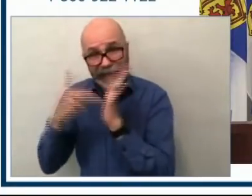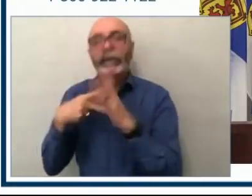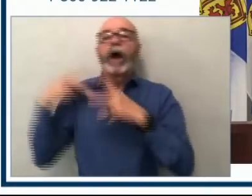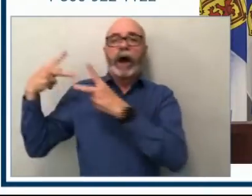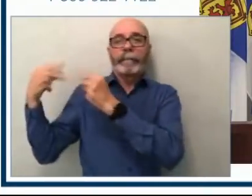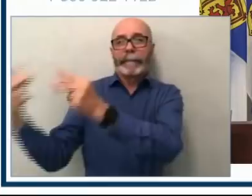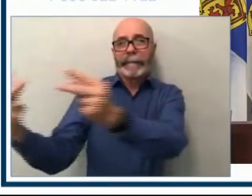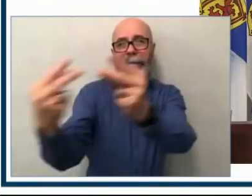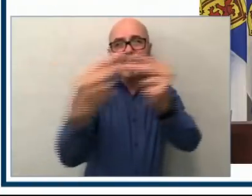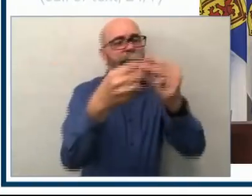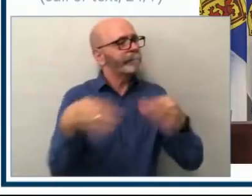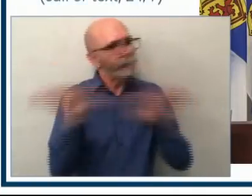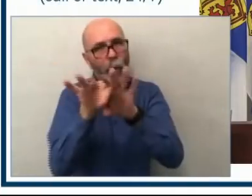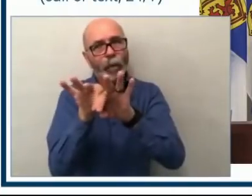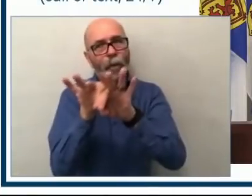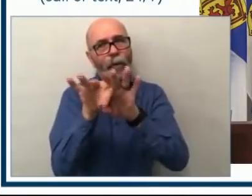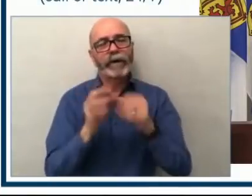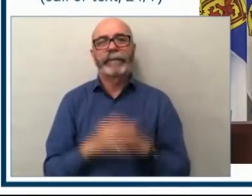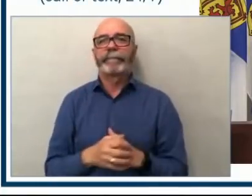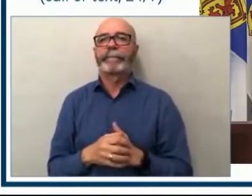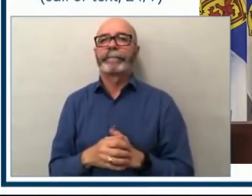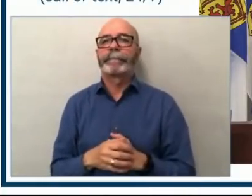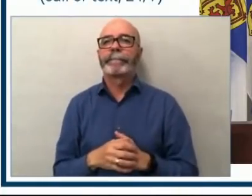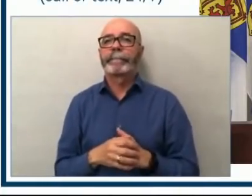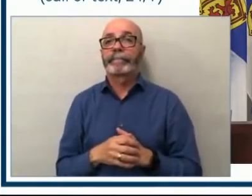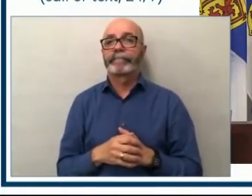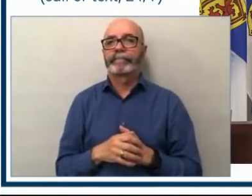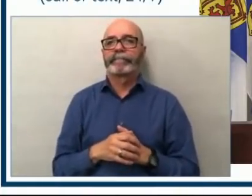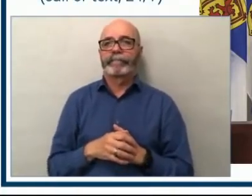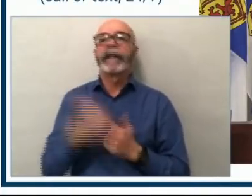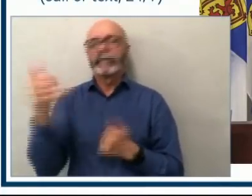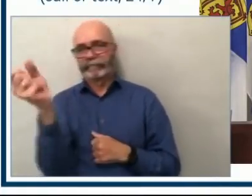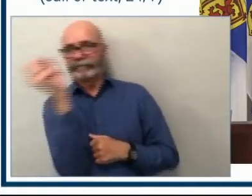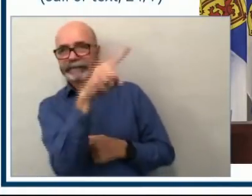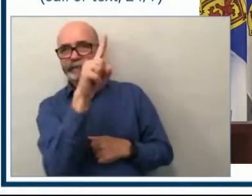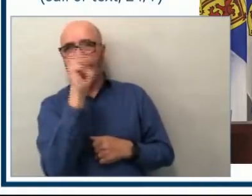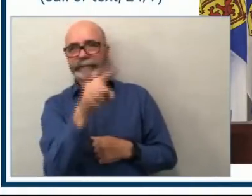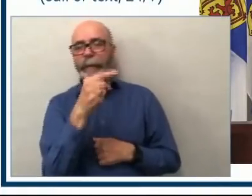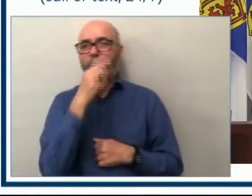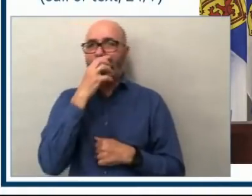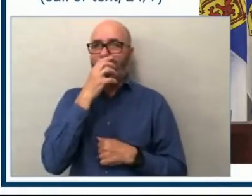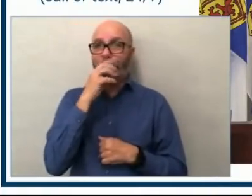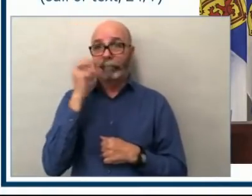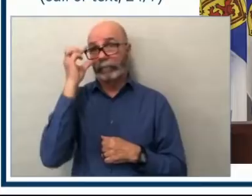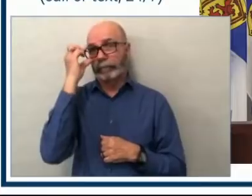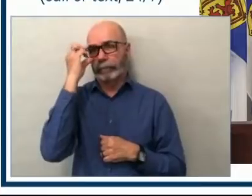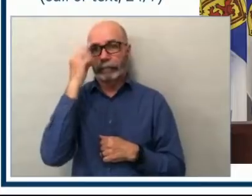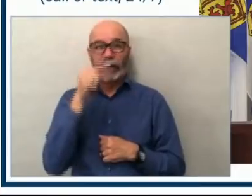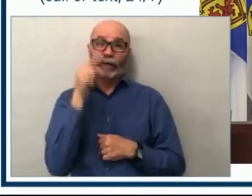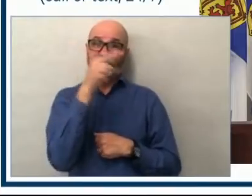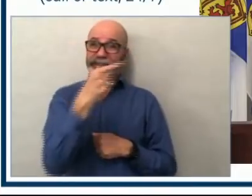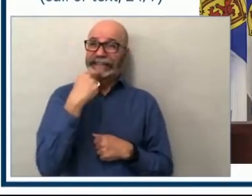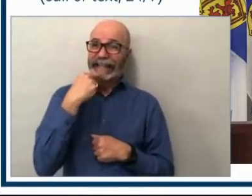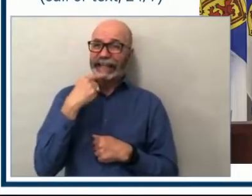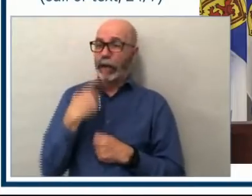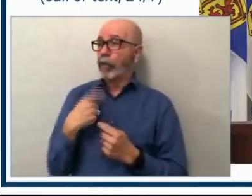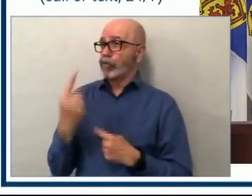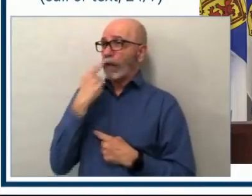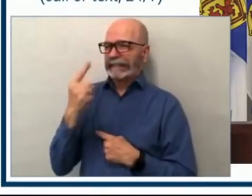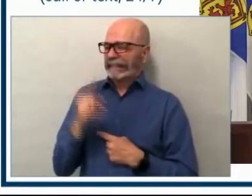again, barring information that would tell you that 1 dose would be sufficient, as an interim